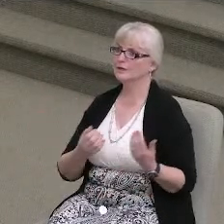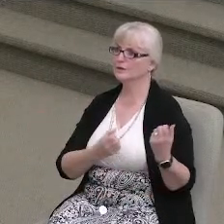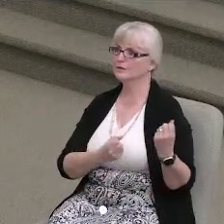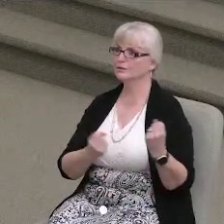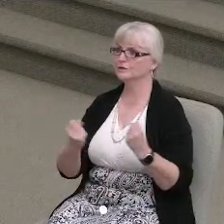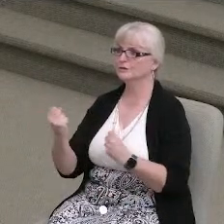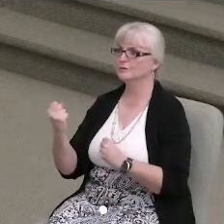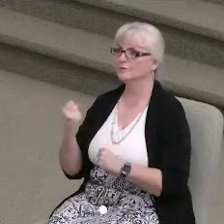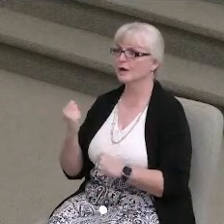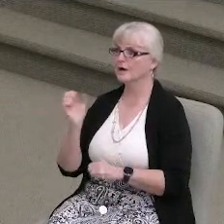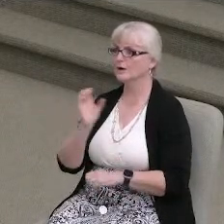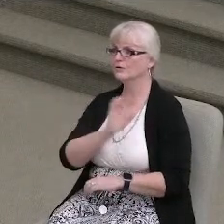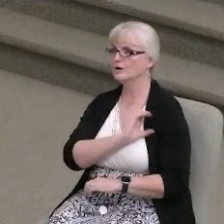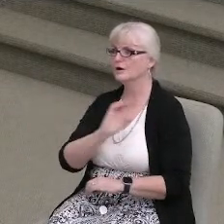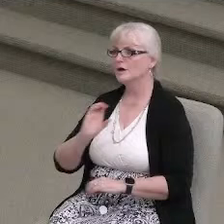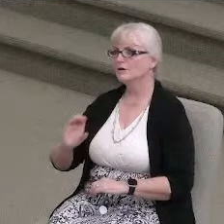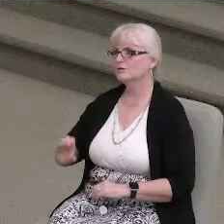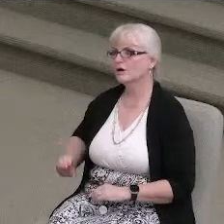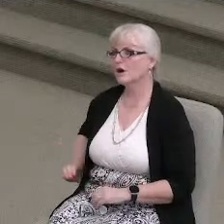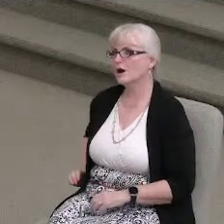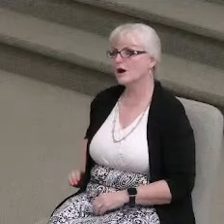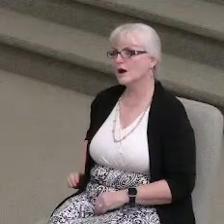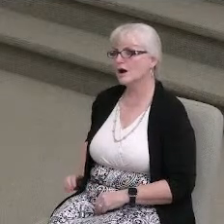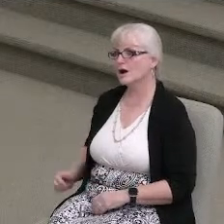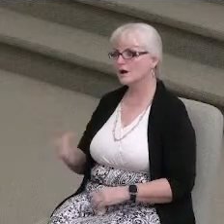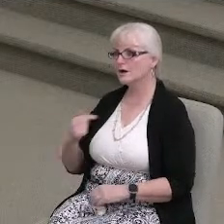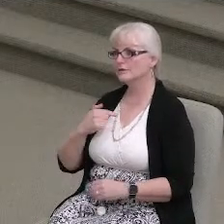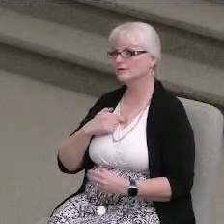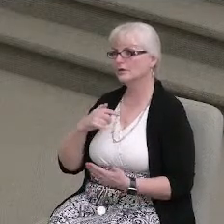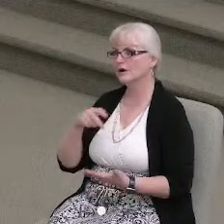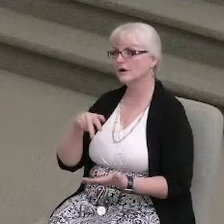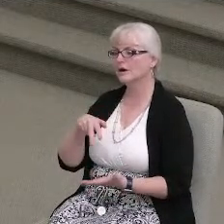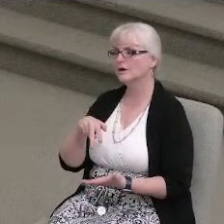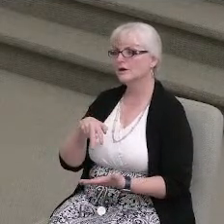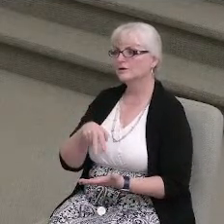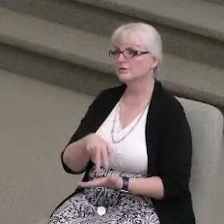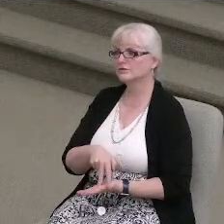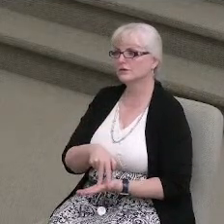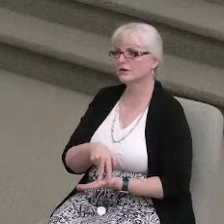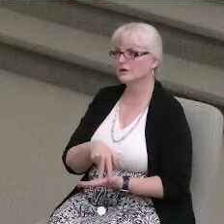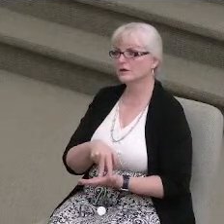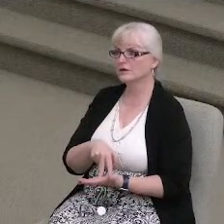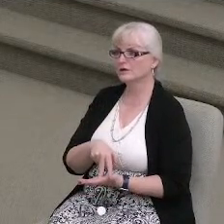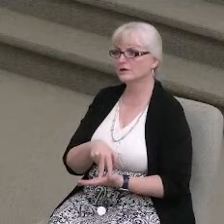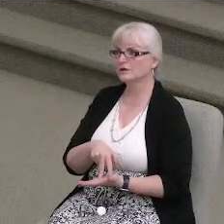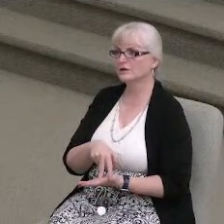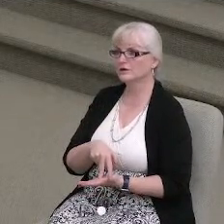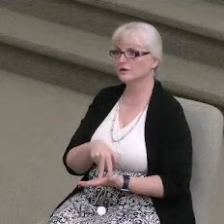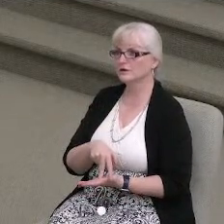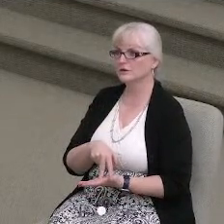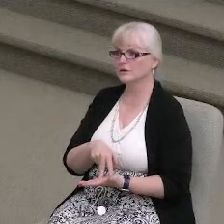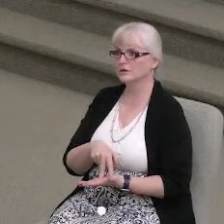home. Here in the power of Christ I'll stand.